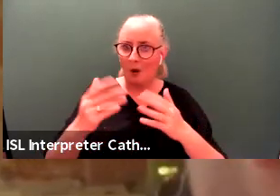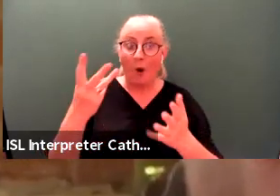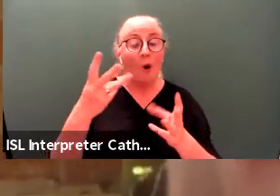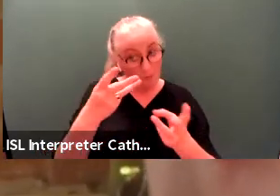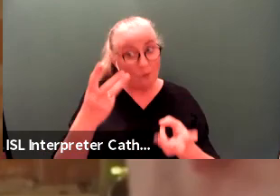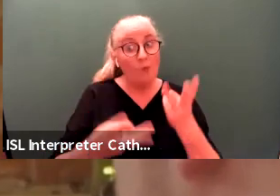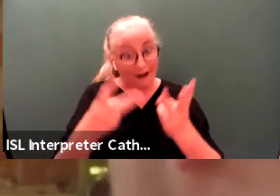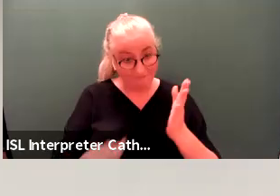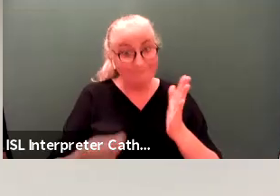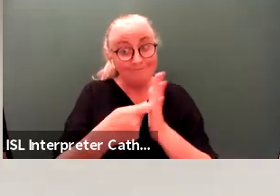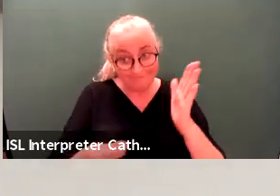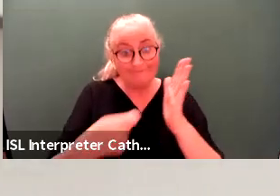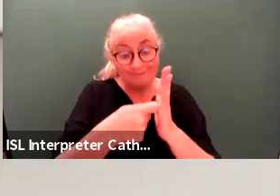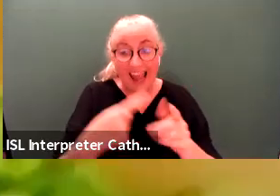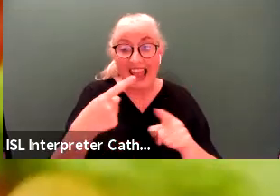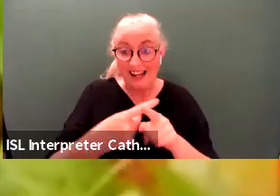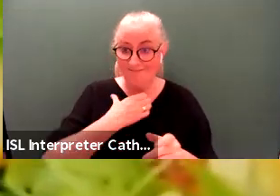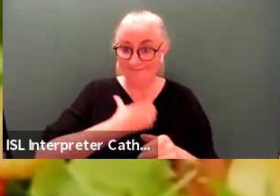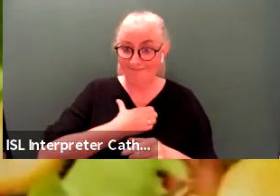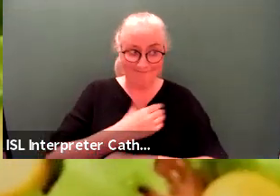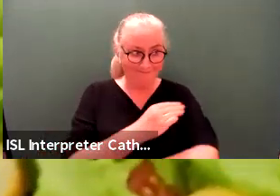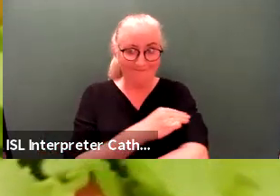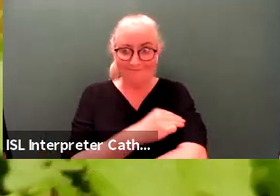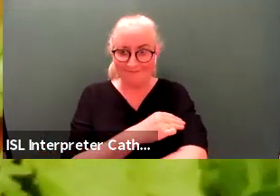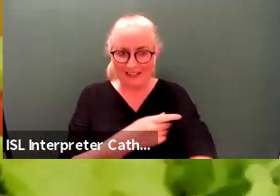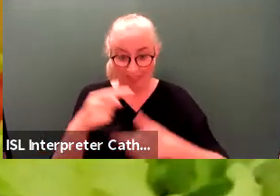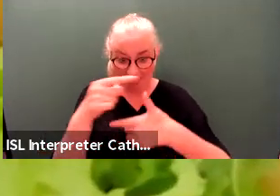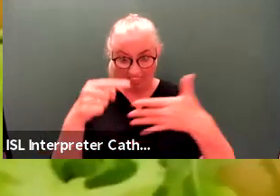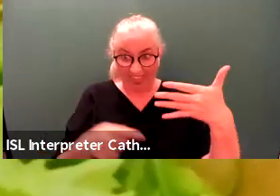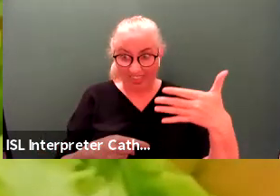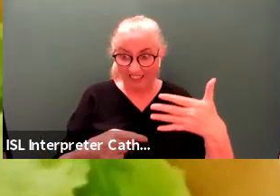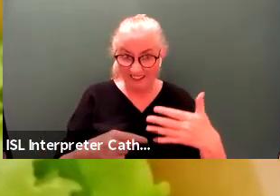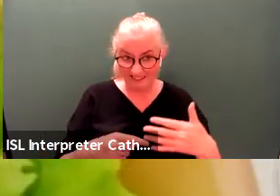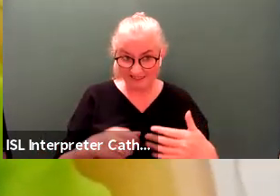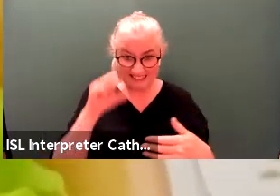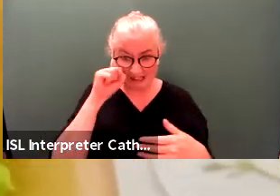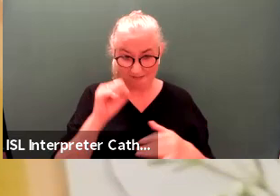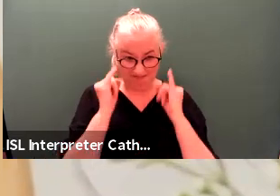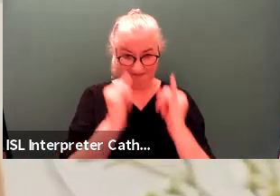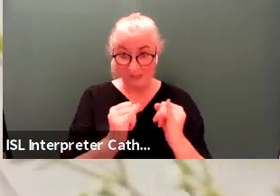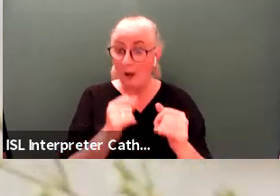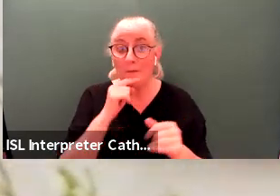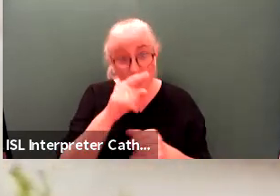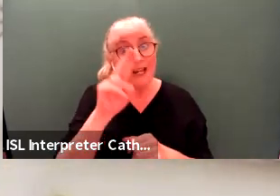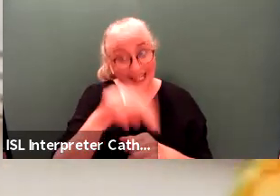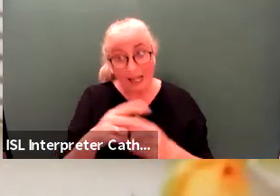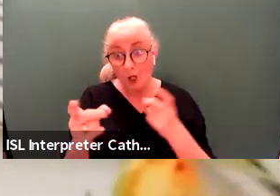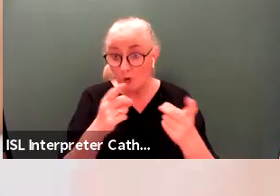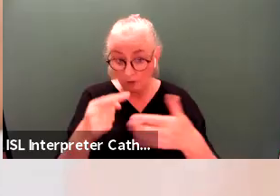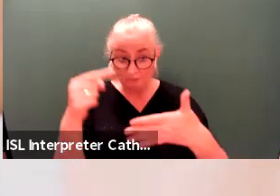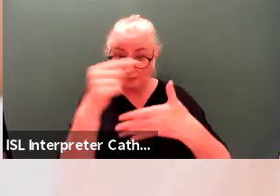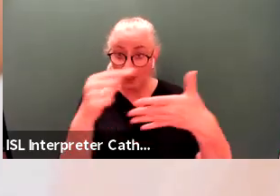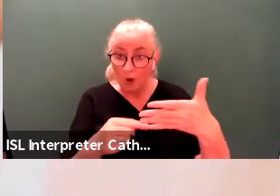and an increase in constipation. All sounds terribly depressing, but keep in mind that we can do something about most of this with